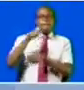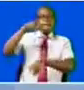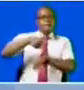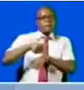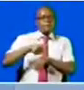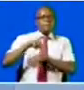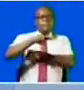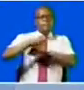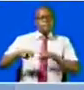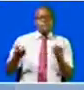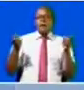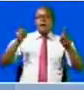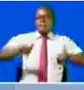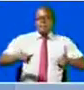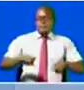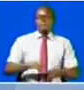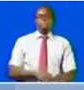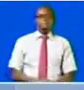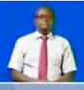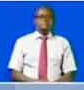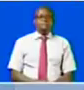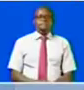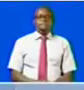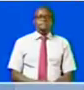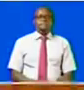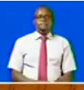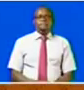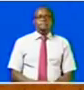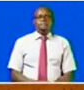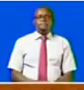when the theft took place. Duncan Hayemba with that story.